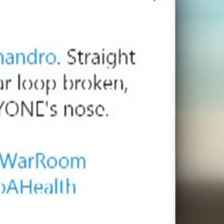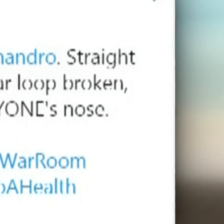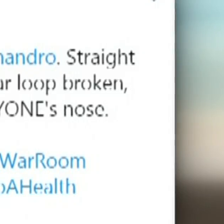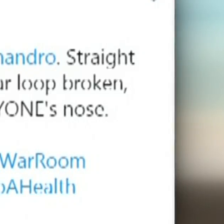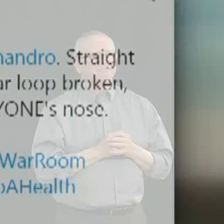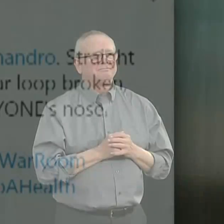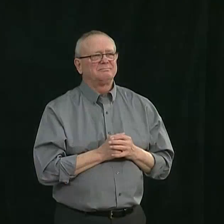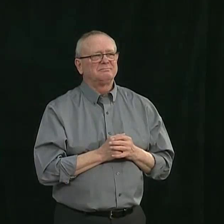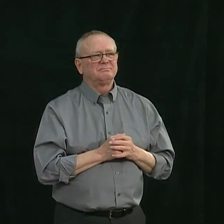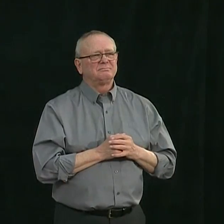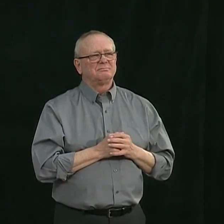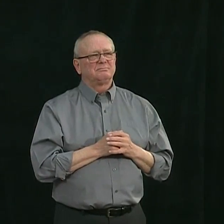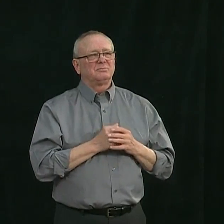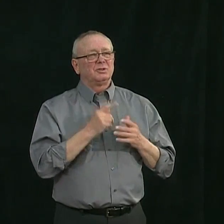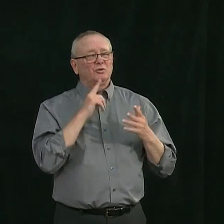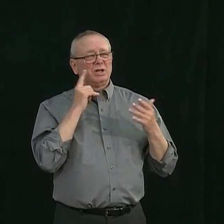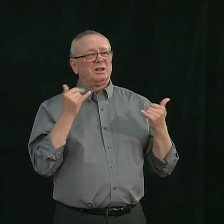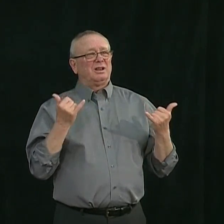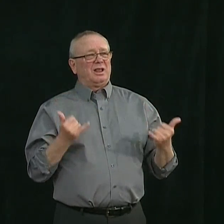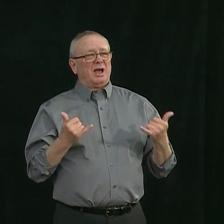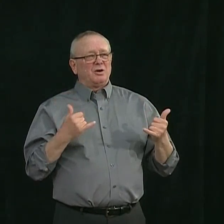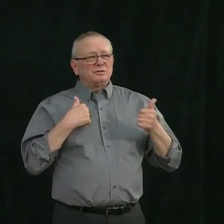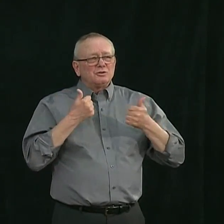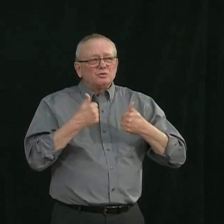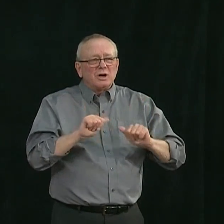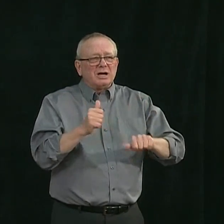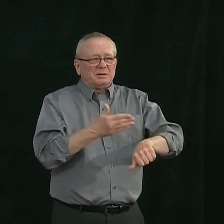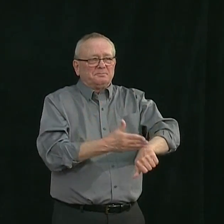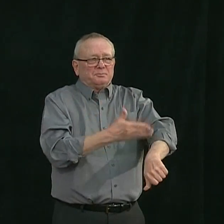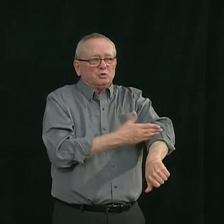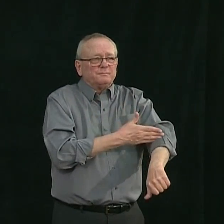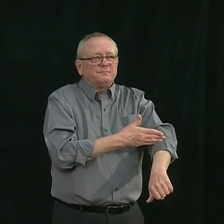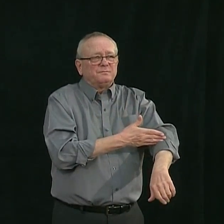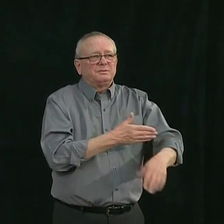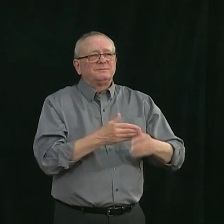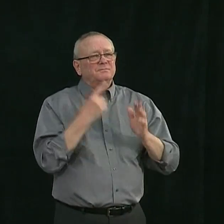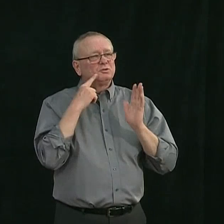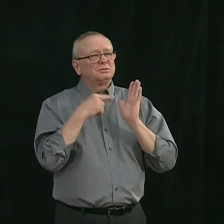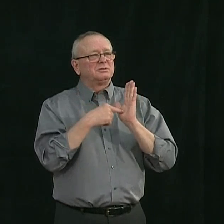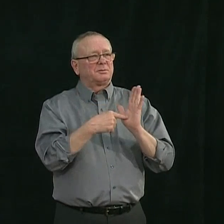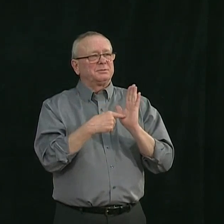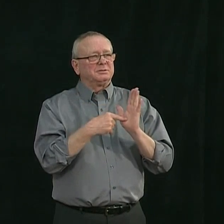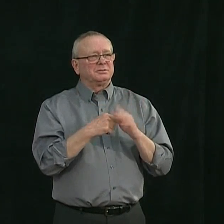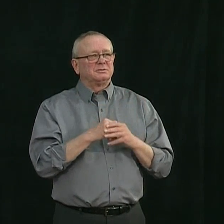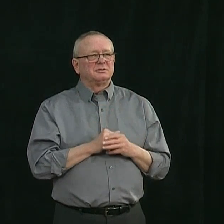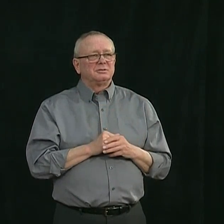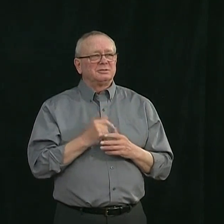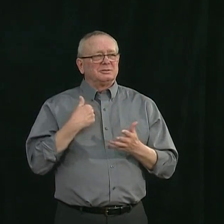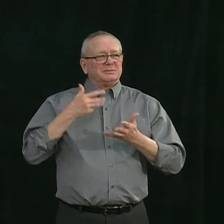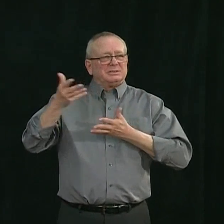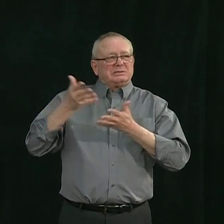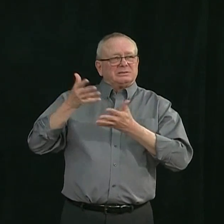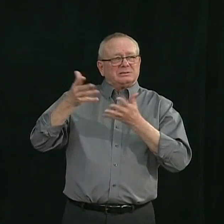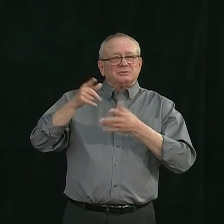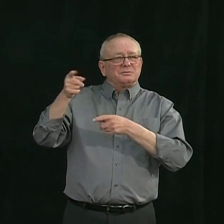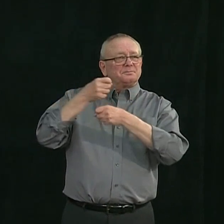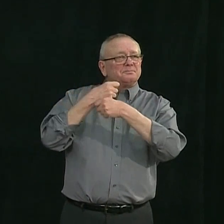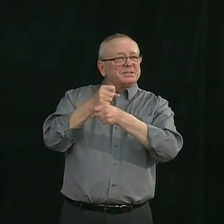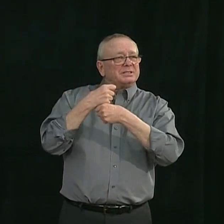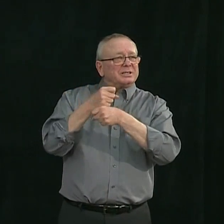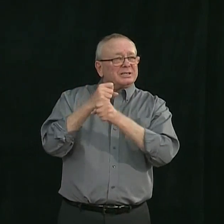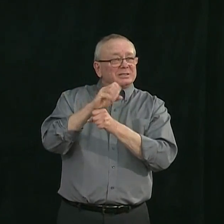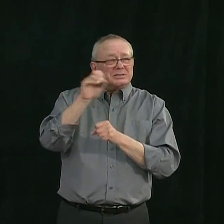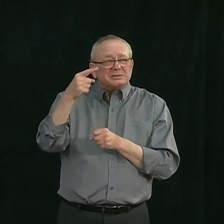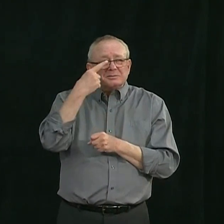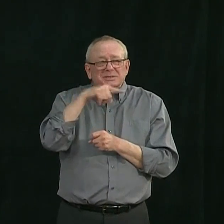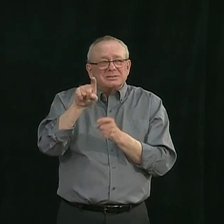of these steps to be able to improve these masks. Things like working with the manufacturer to fix the nose clips, working with